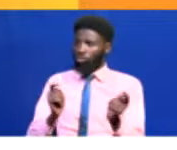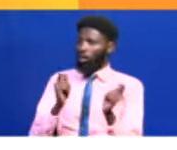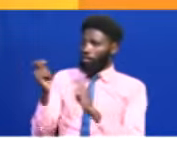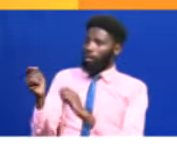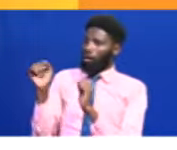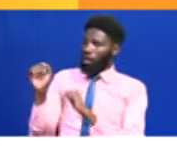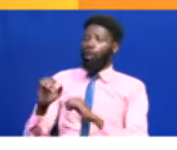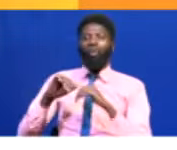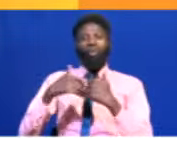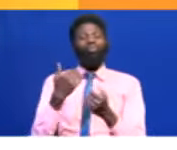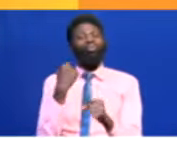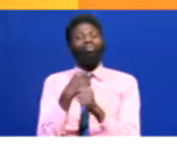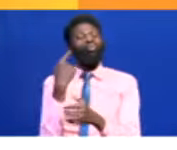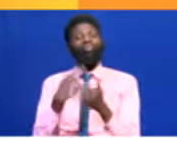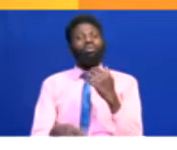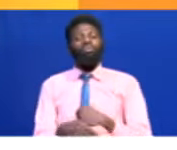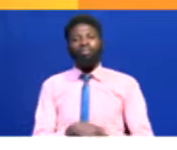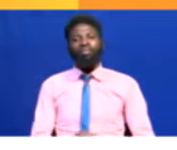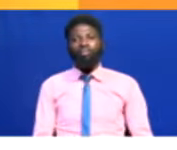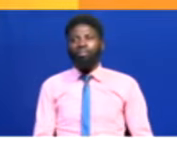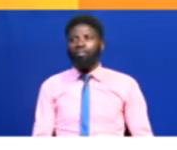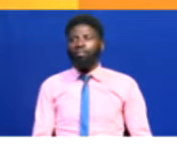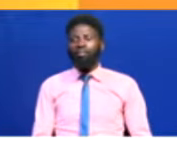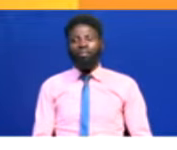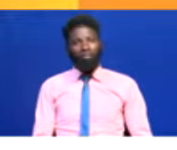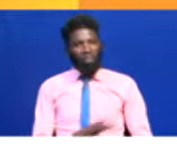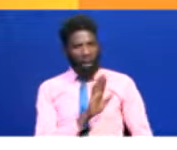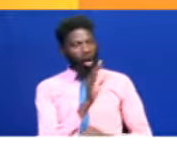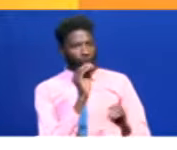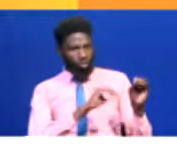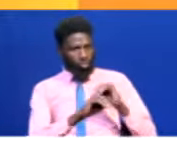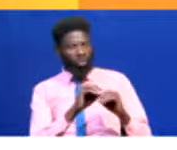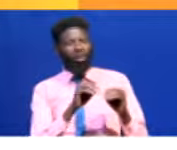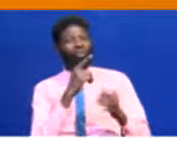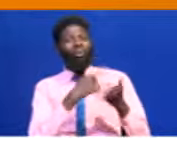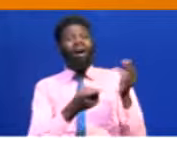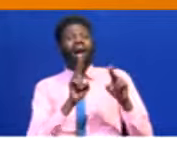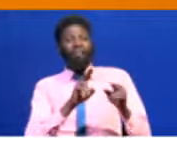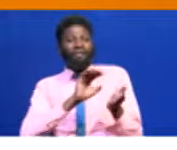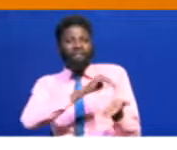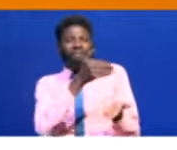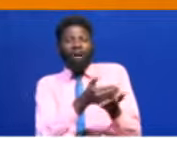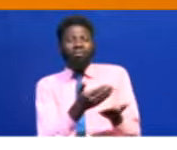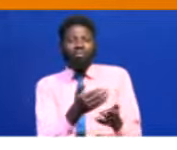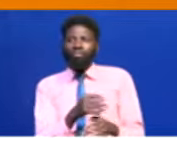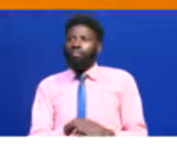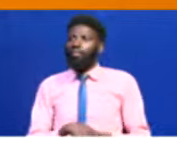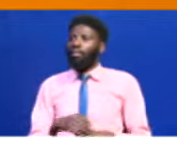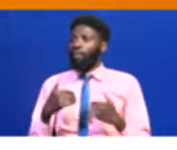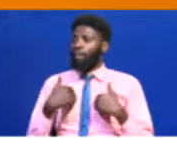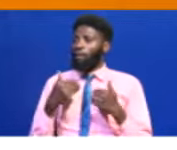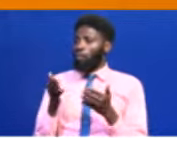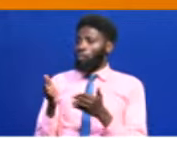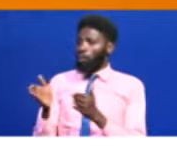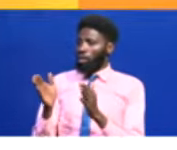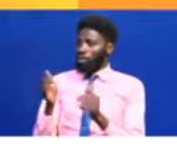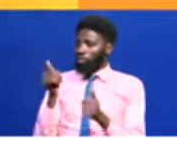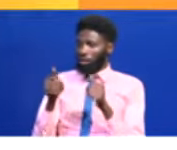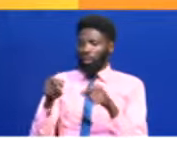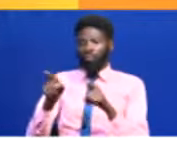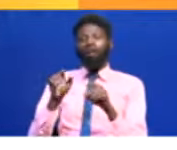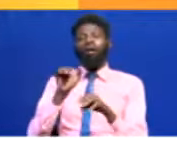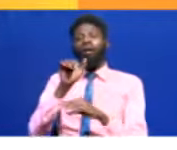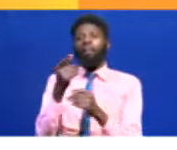in that particular aspect? I'm imagining what happens with their funds. They've already. No, there's a way that you can ask for